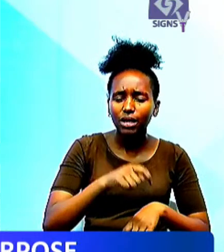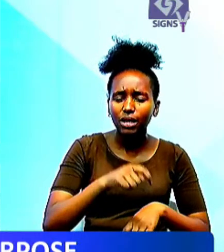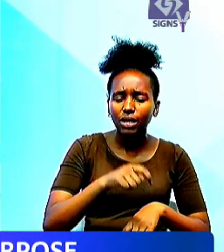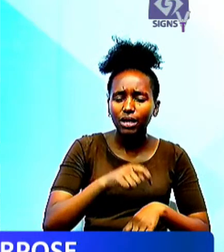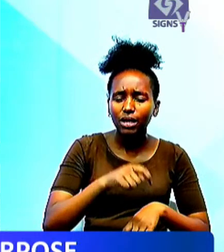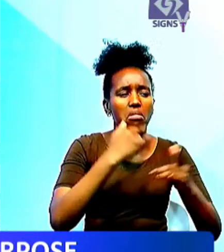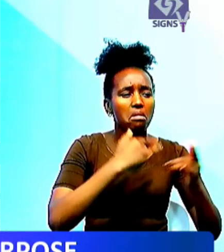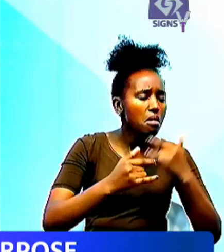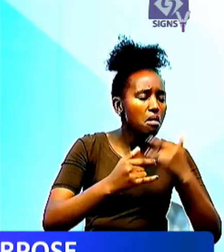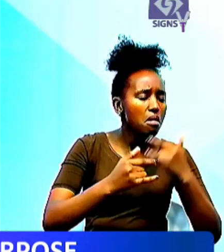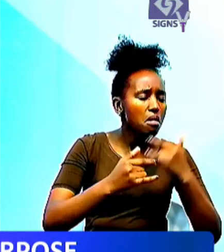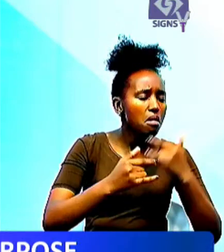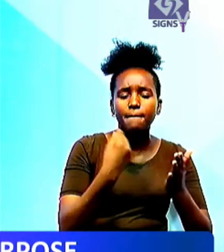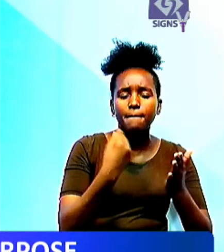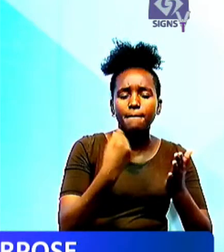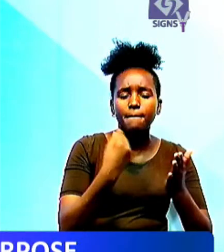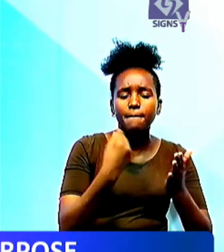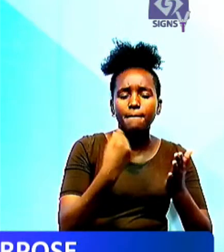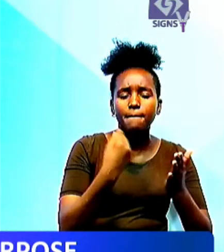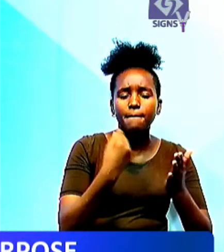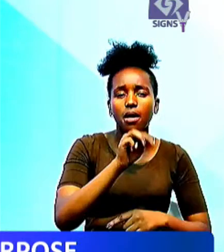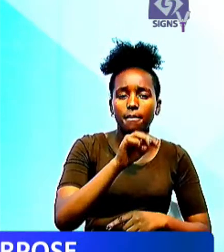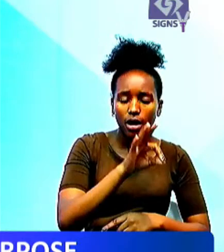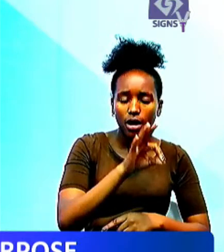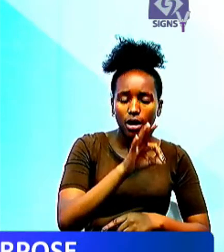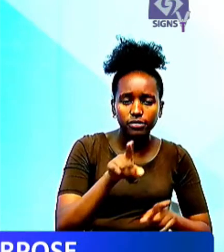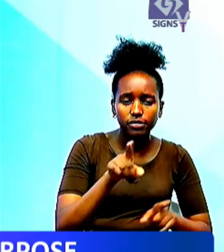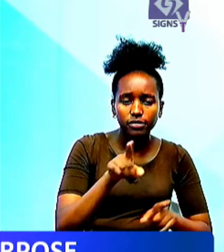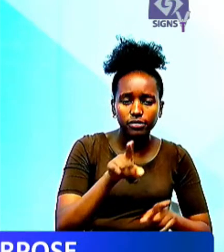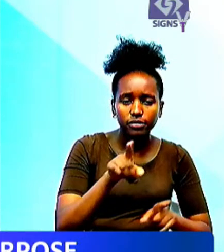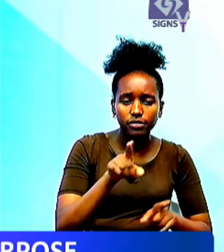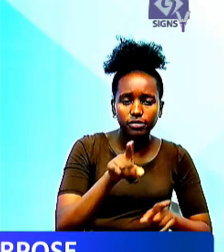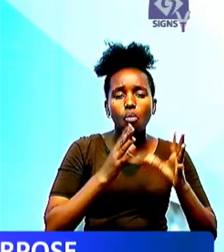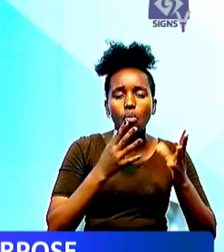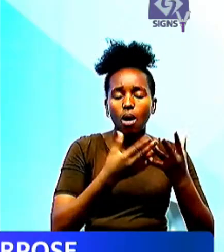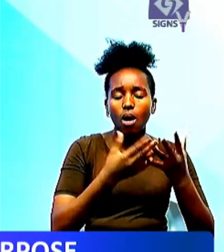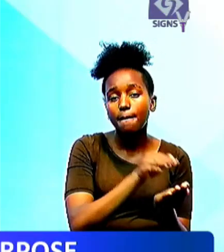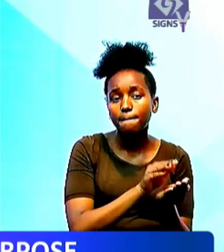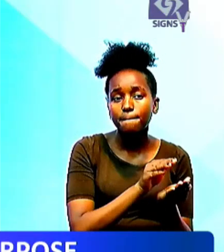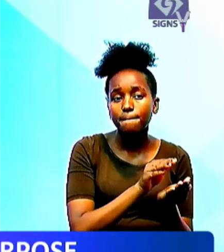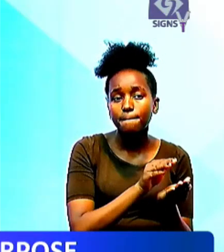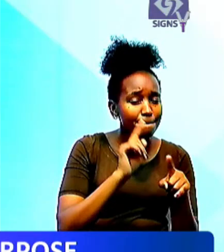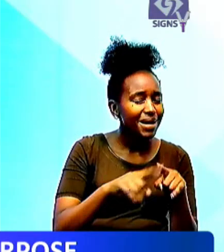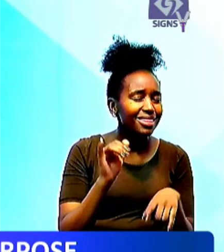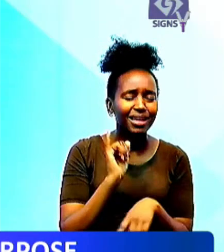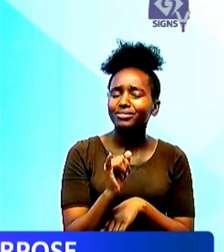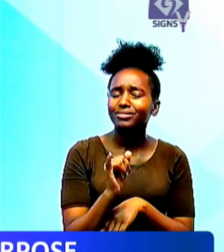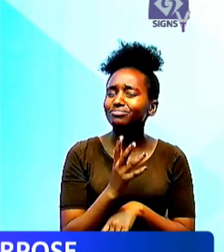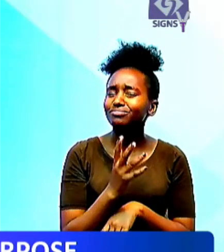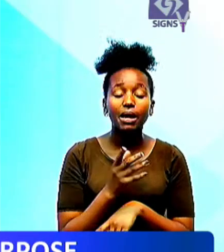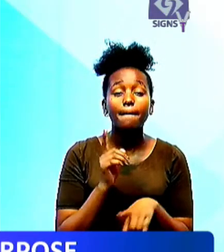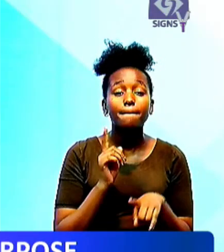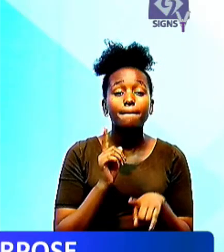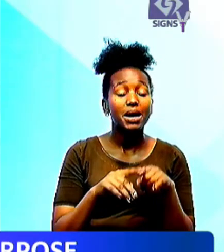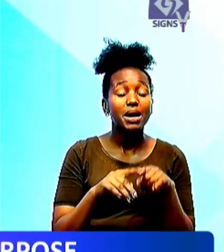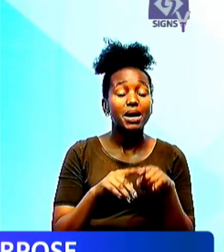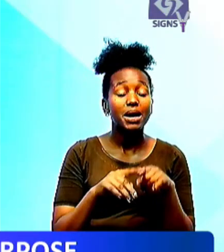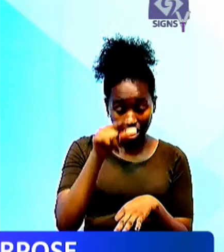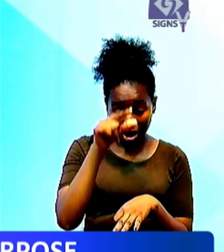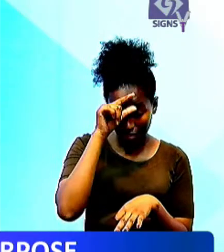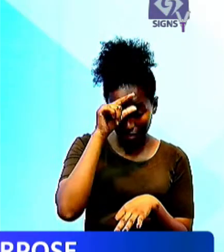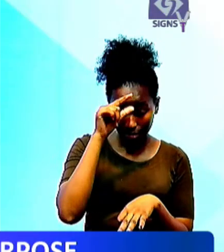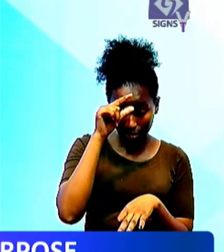World Bank, and all the likes. So when you're borrowing locally, what does that mean? It means the government will be issuing what we